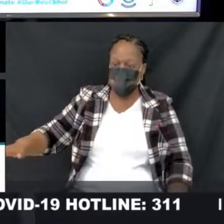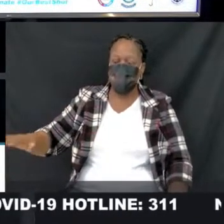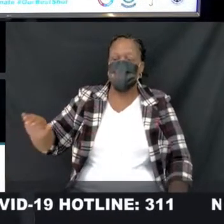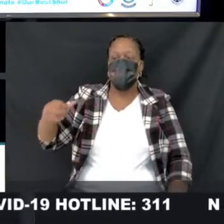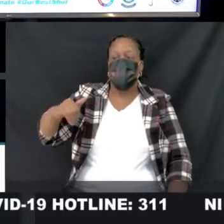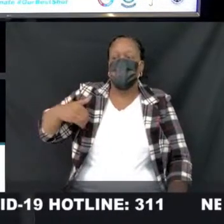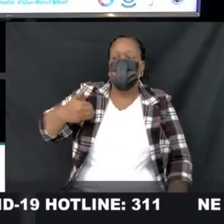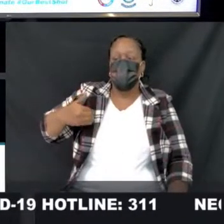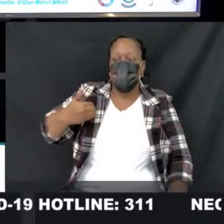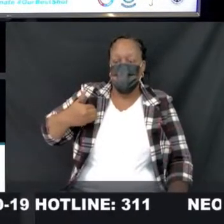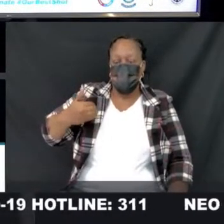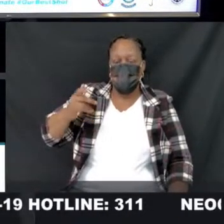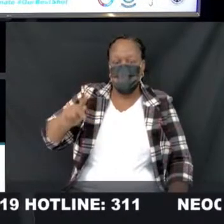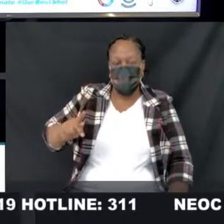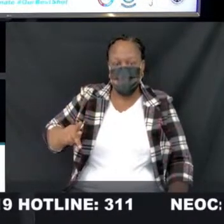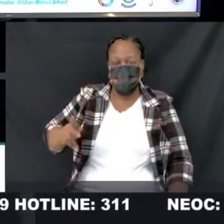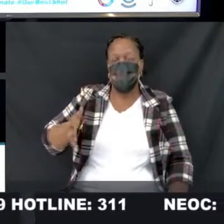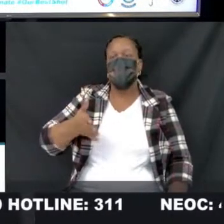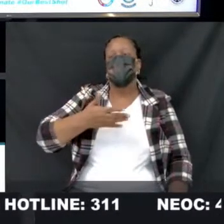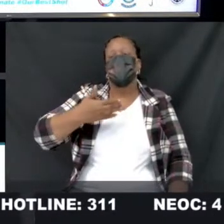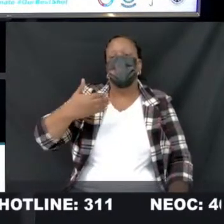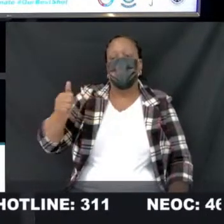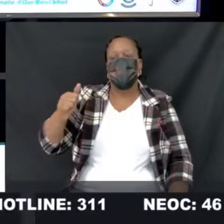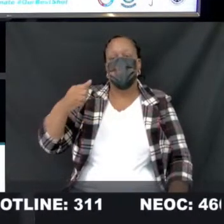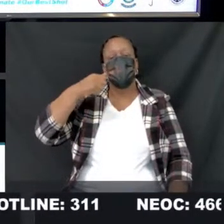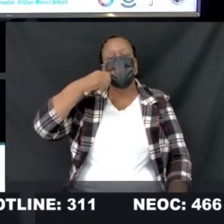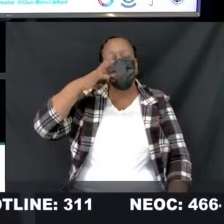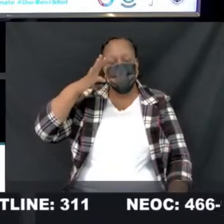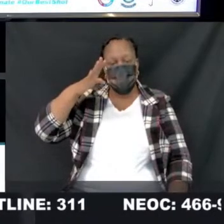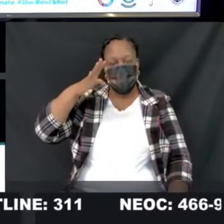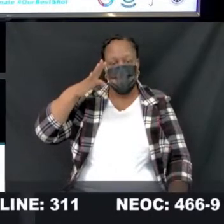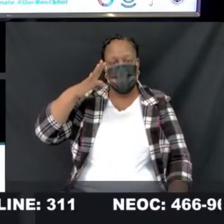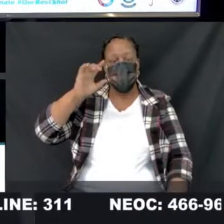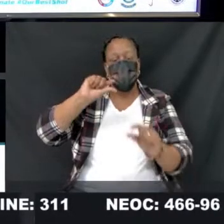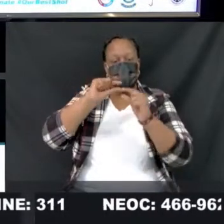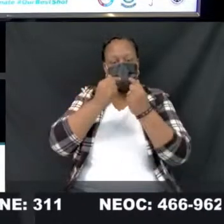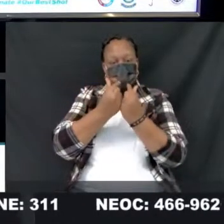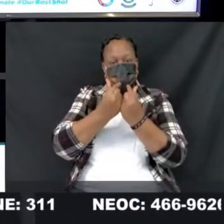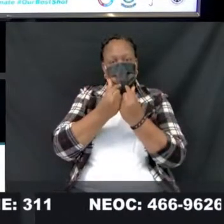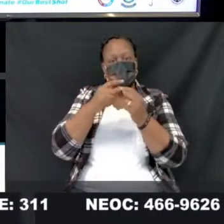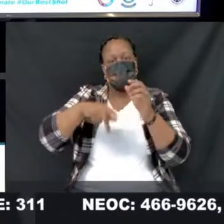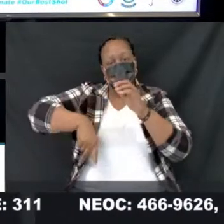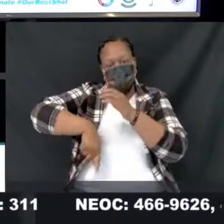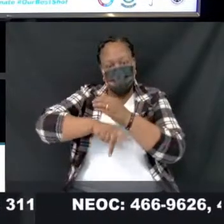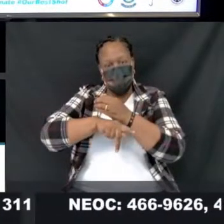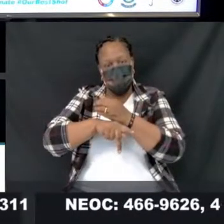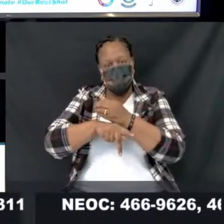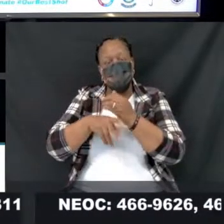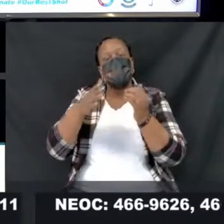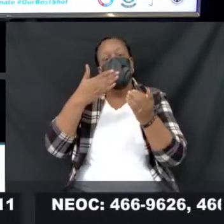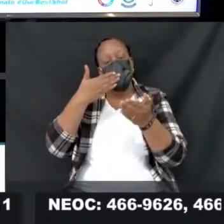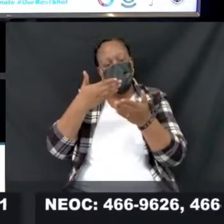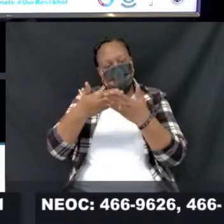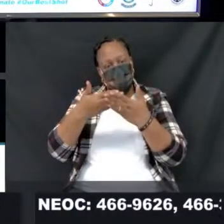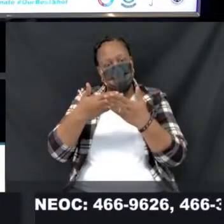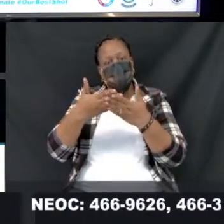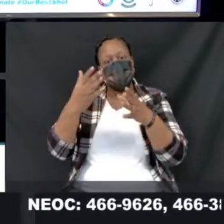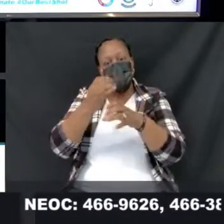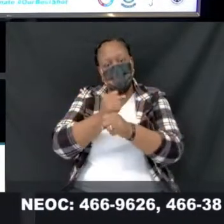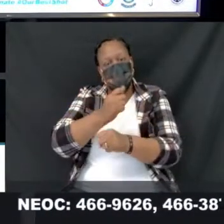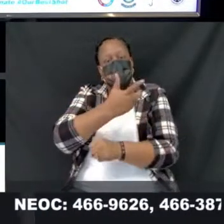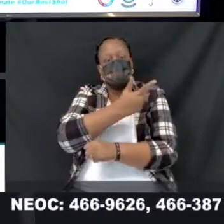starting. That is not our focus. Our focus has always been how we can resume all sectors in a